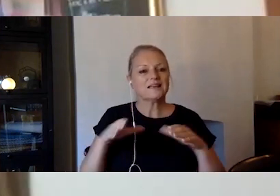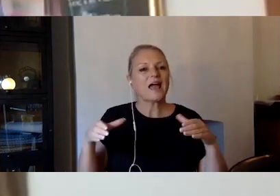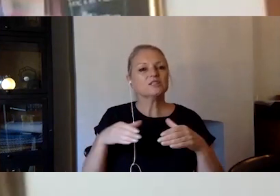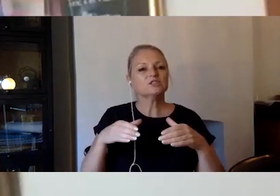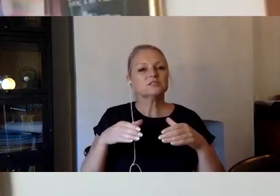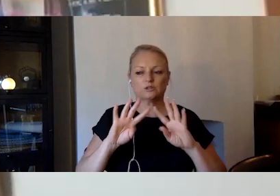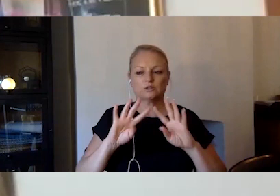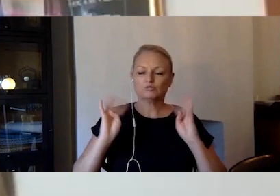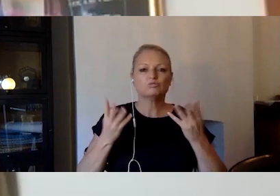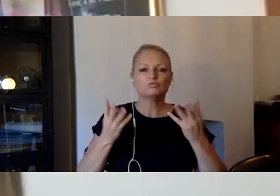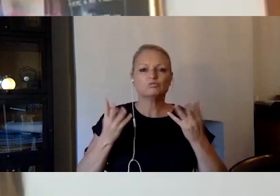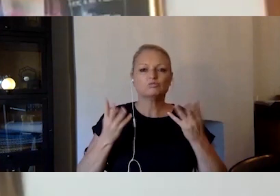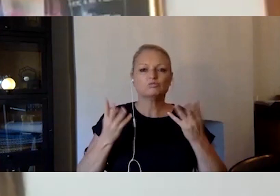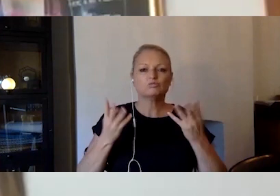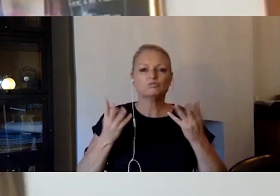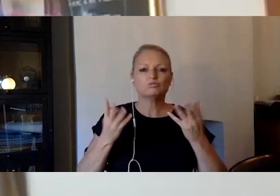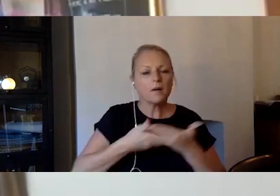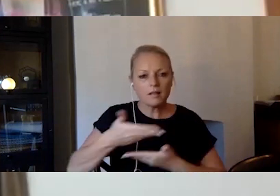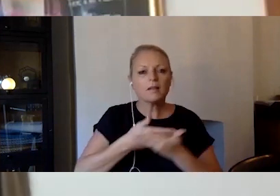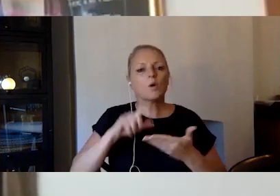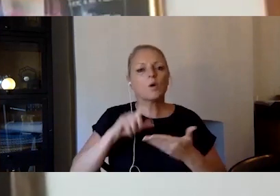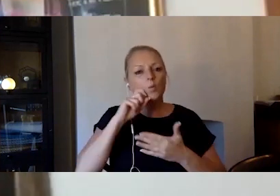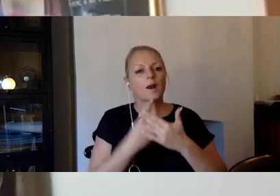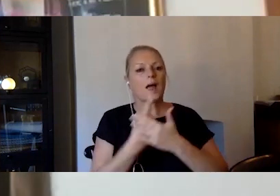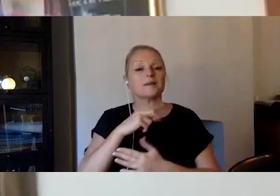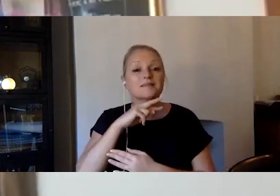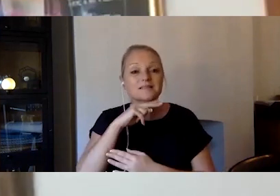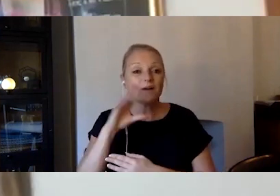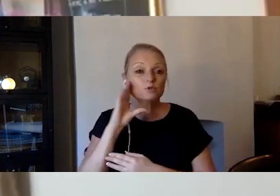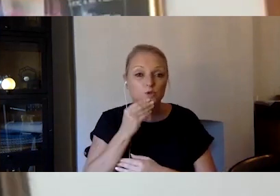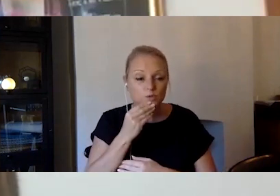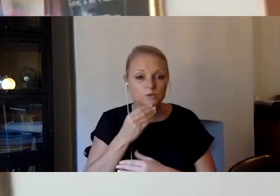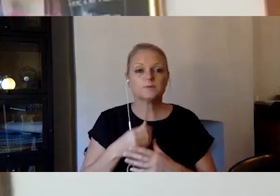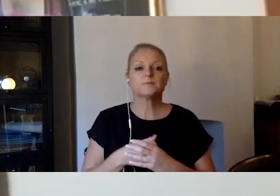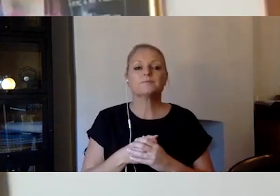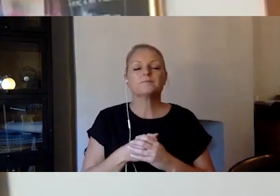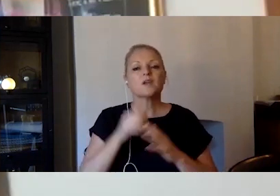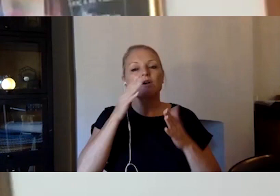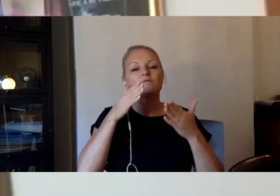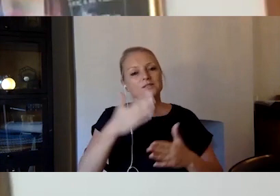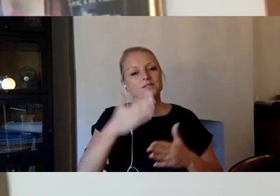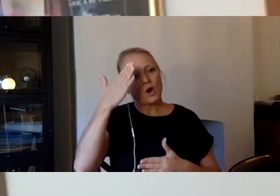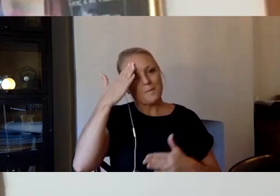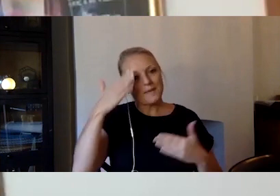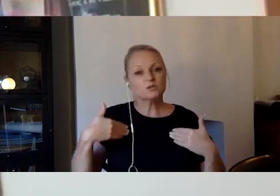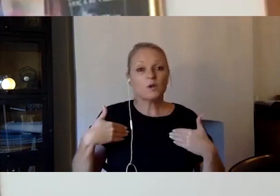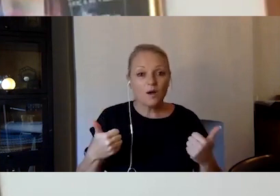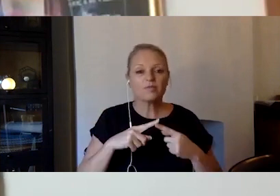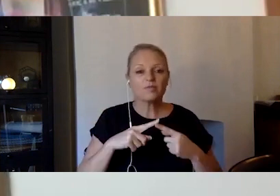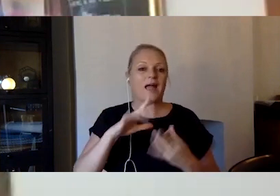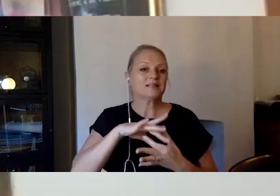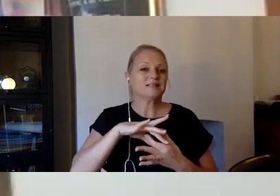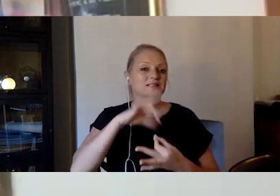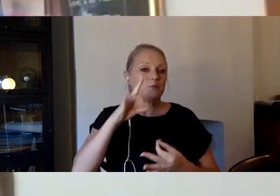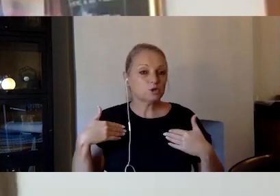and Organisations. It will be focusing on the topic of mental health, mental and spiritual health and well-being.